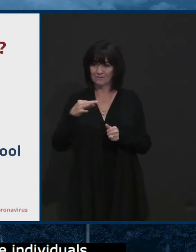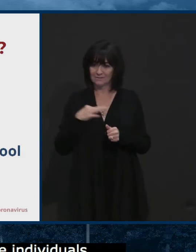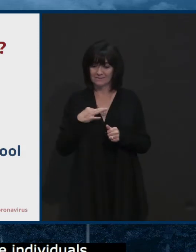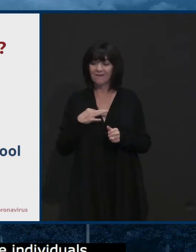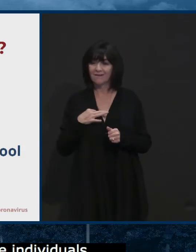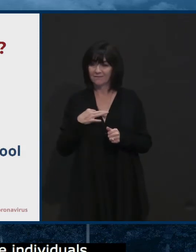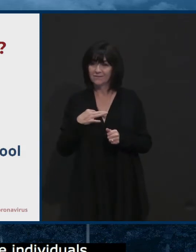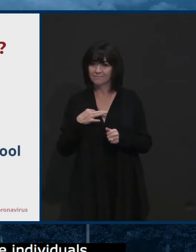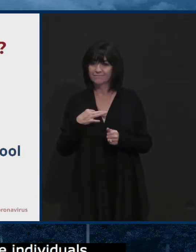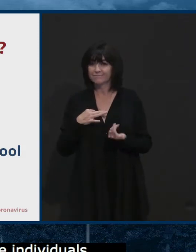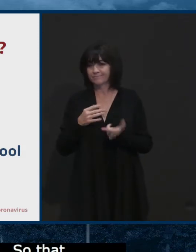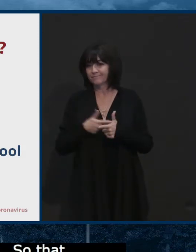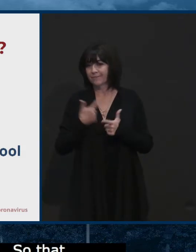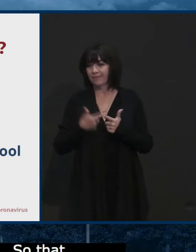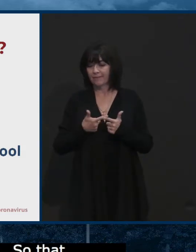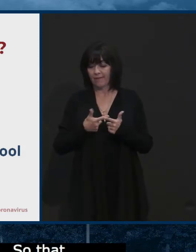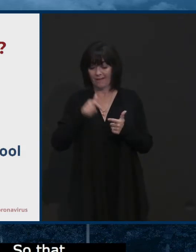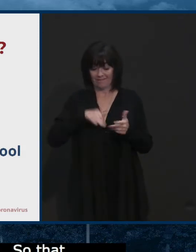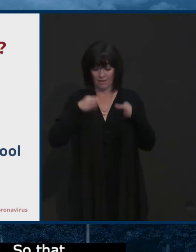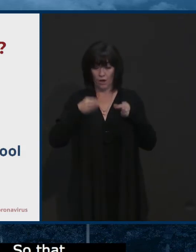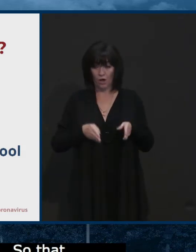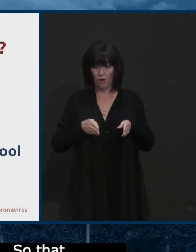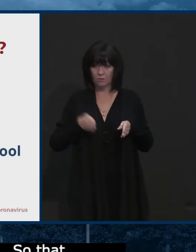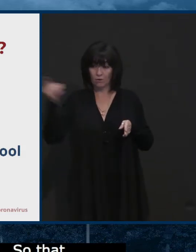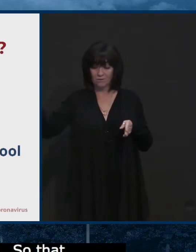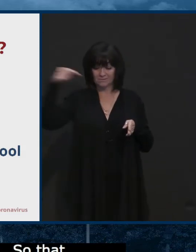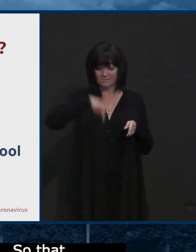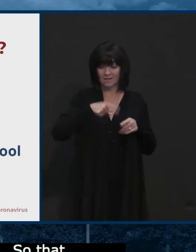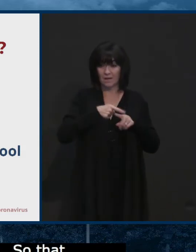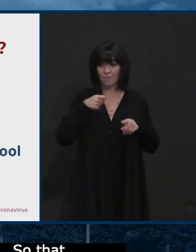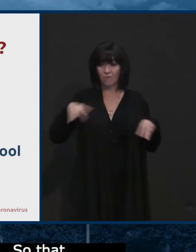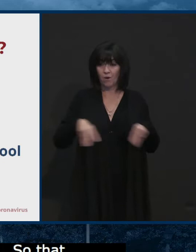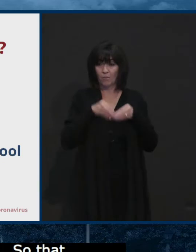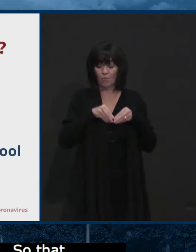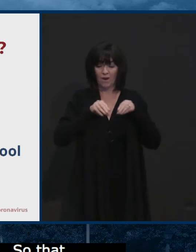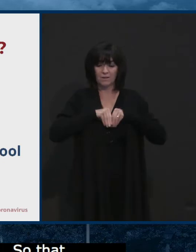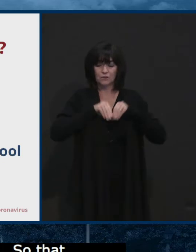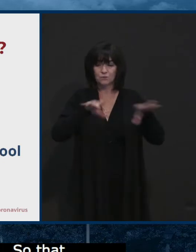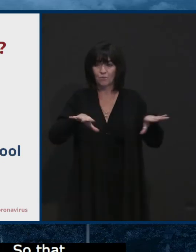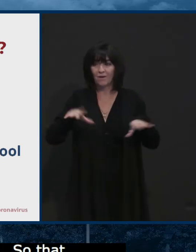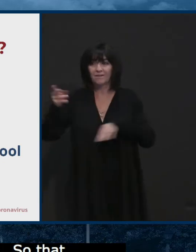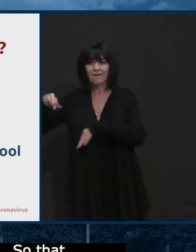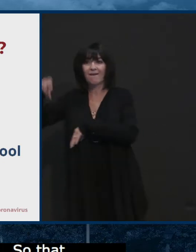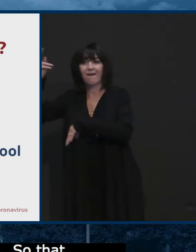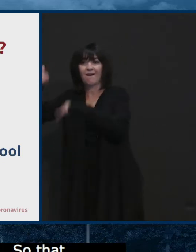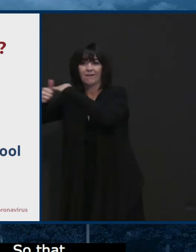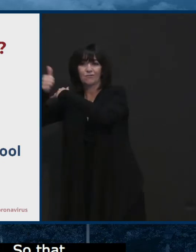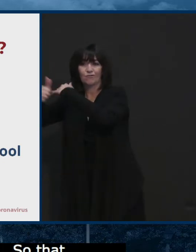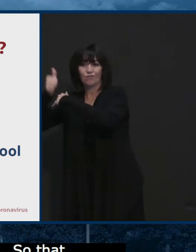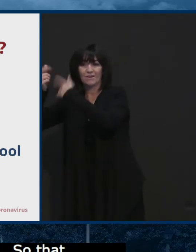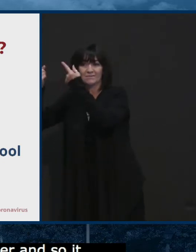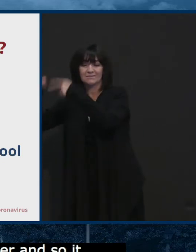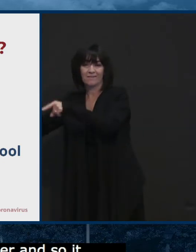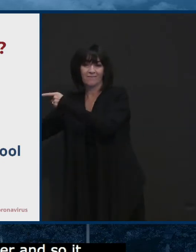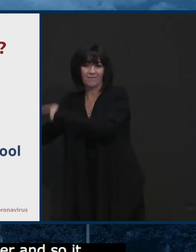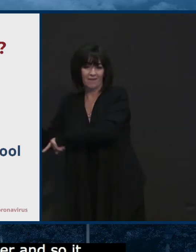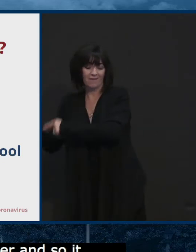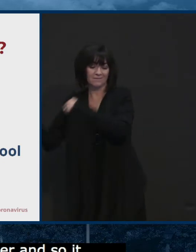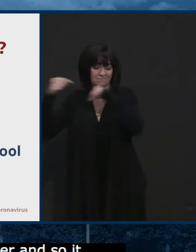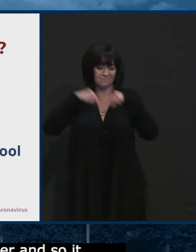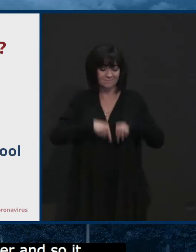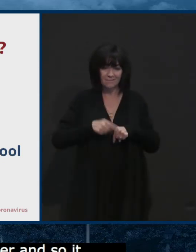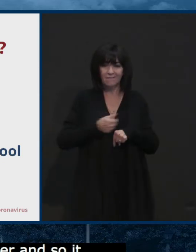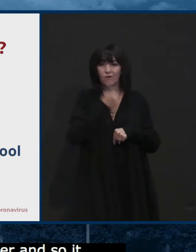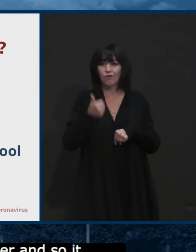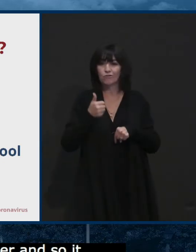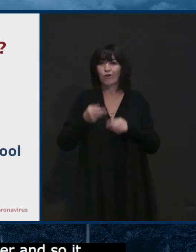together, and so it spread. So we've got kind of a high-risk event and a high-risk event matched together, and you can see how that